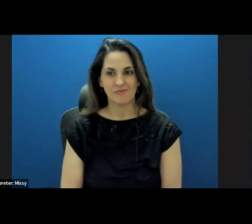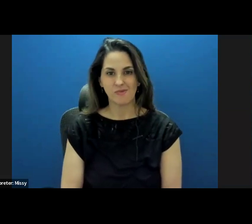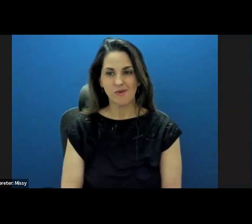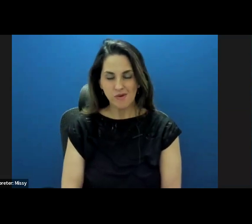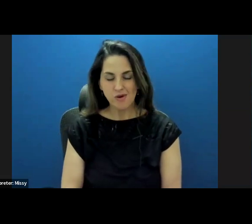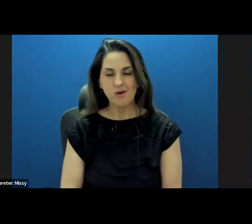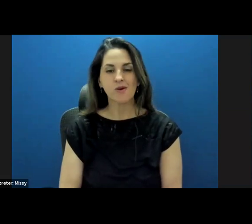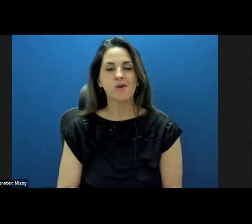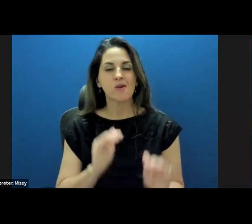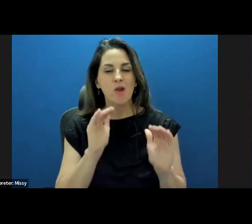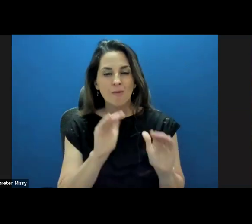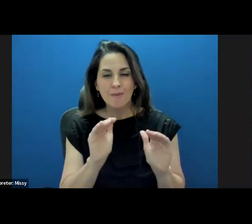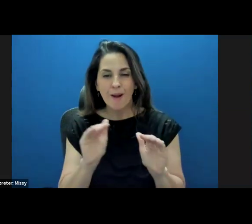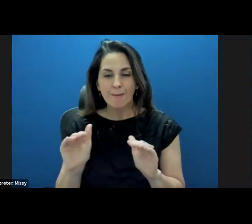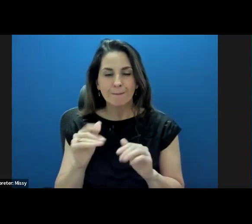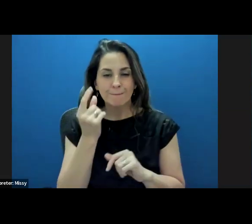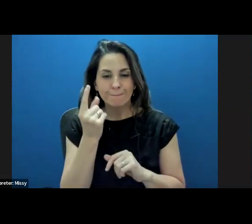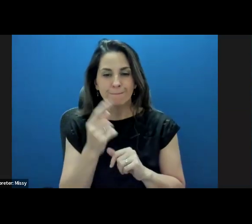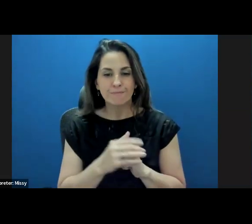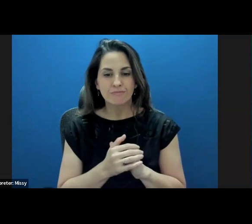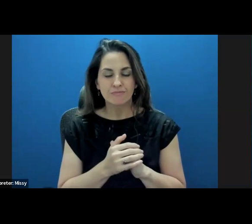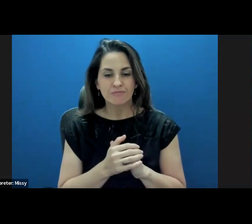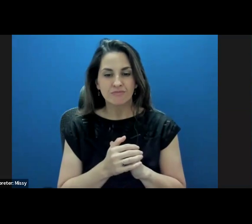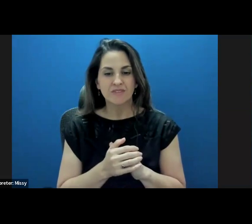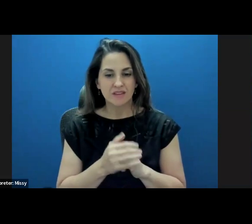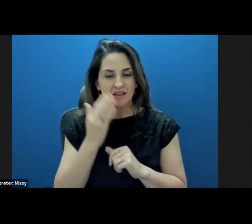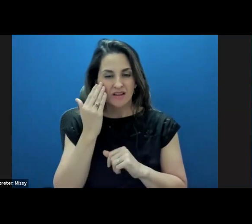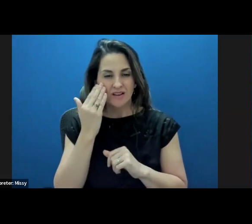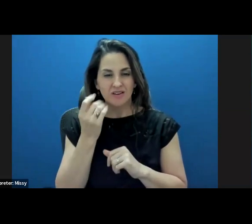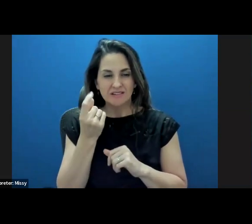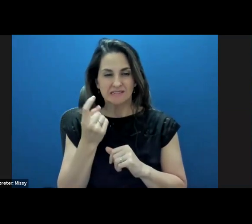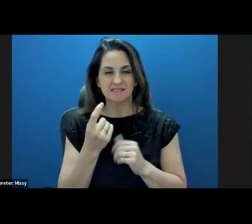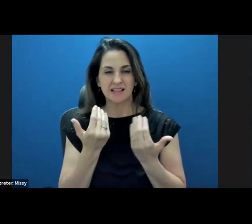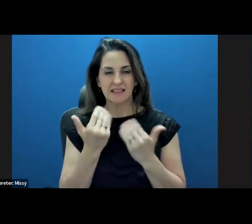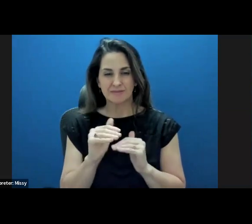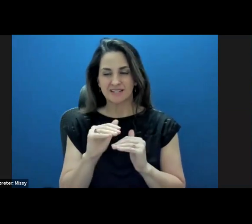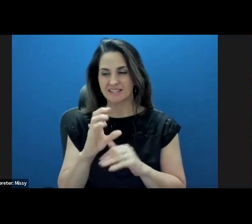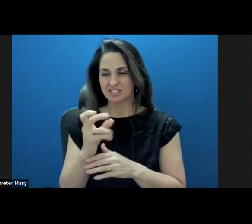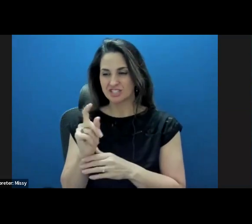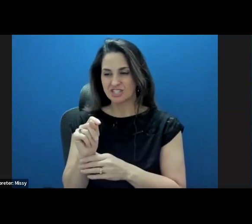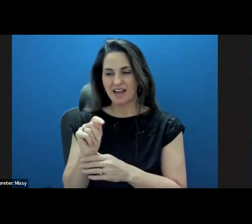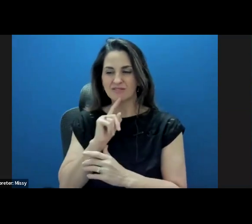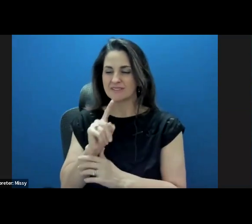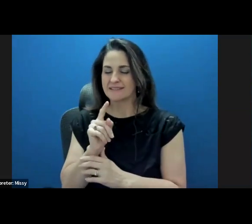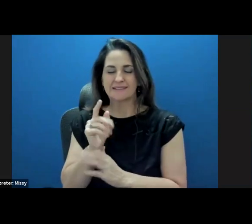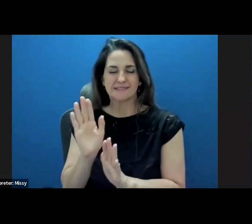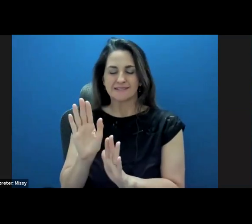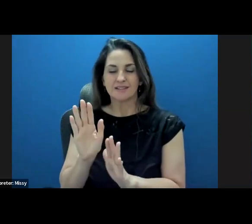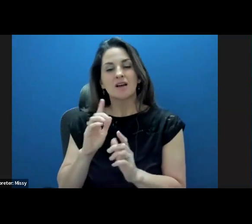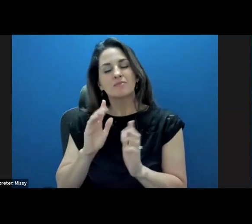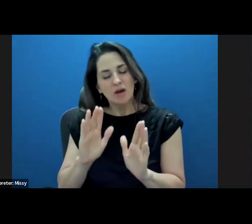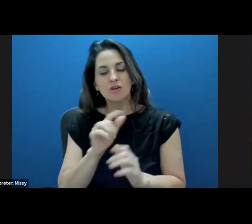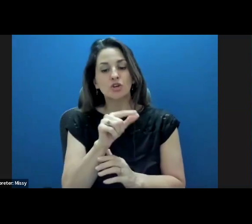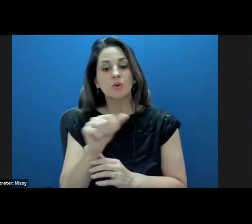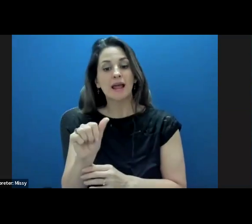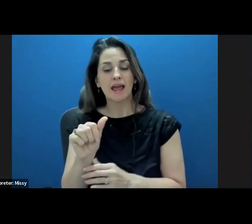I want to remind folks that while we have limited use of the chat, we welcome your questions in the